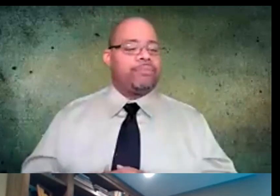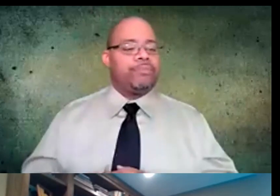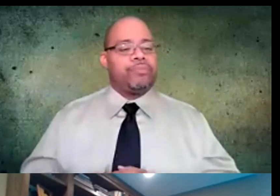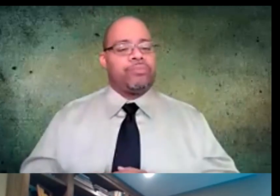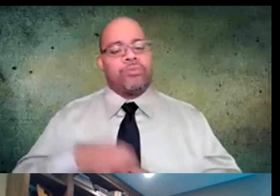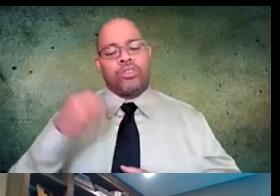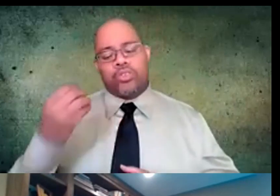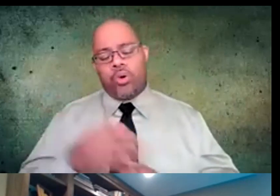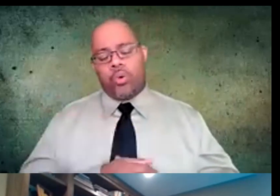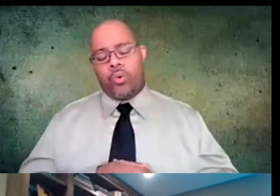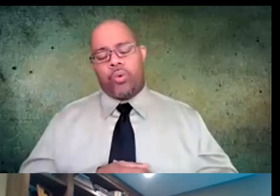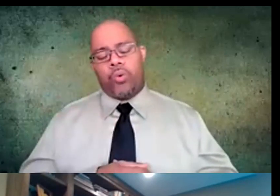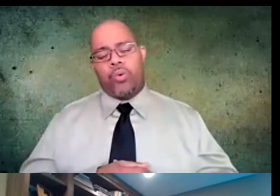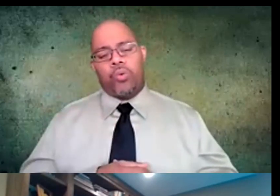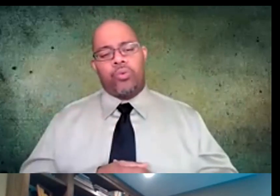So